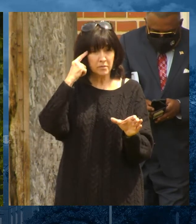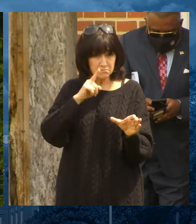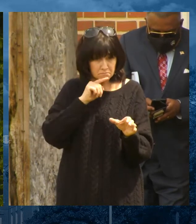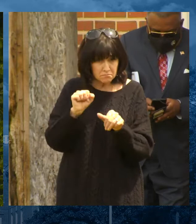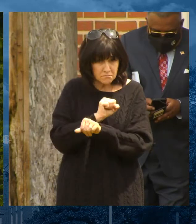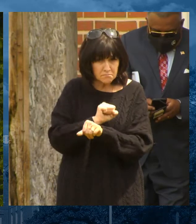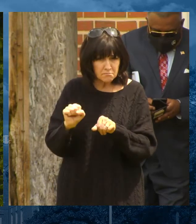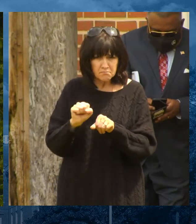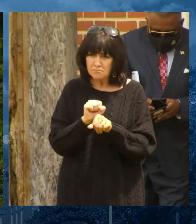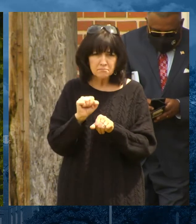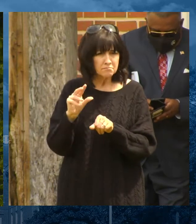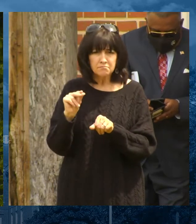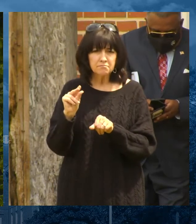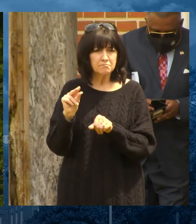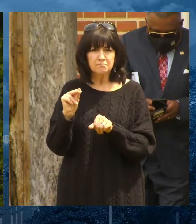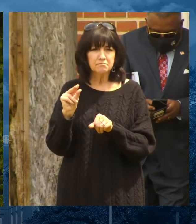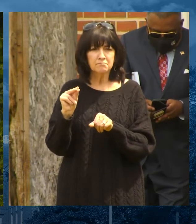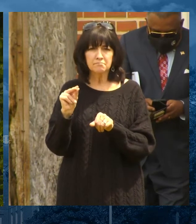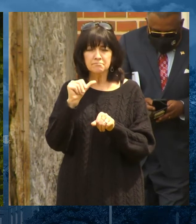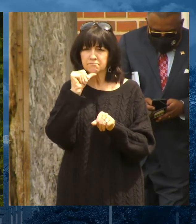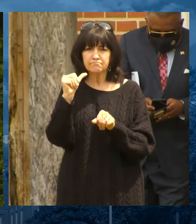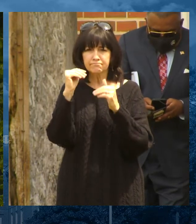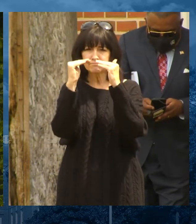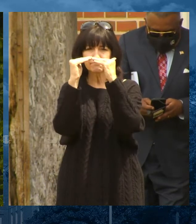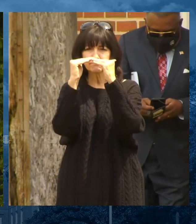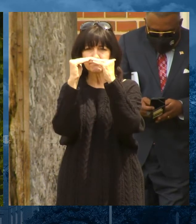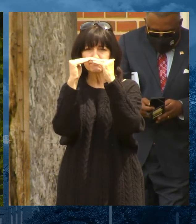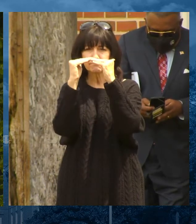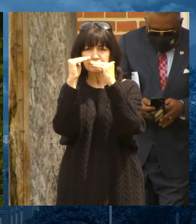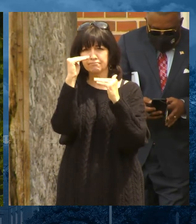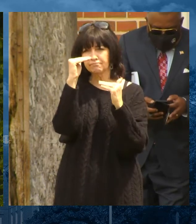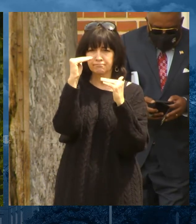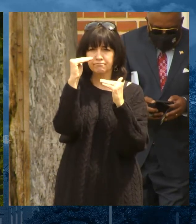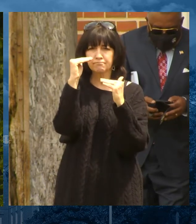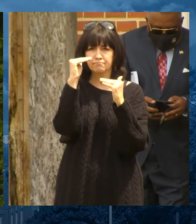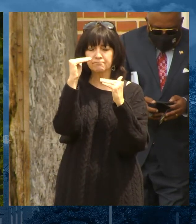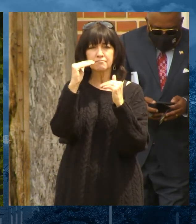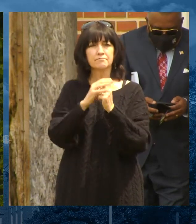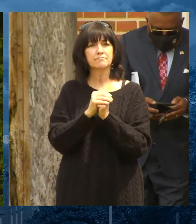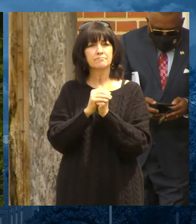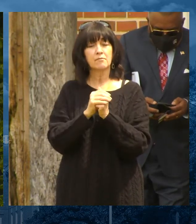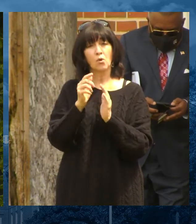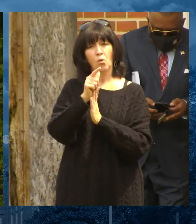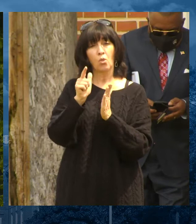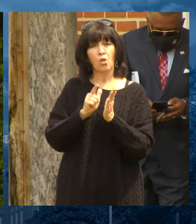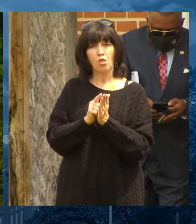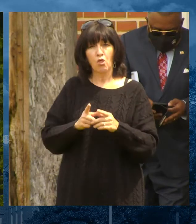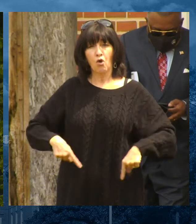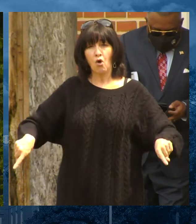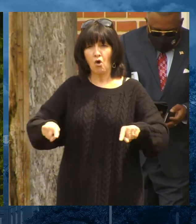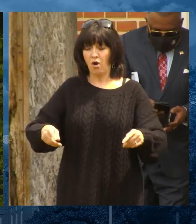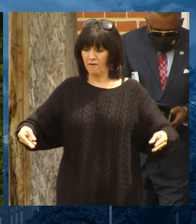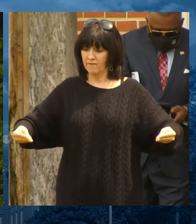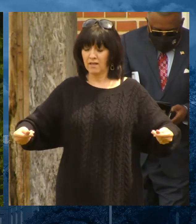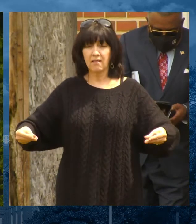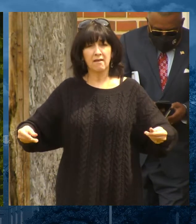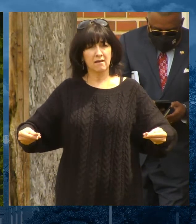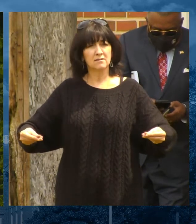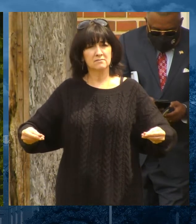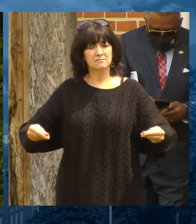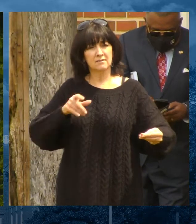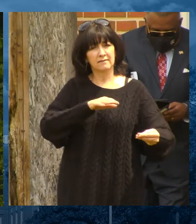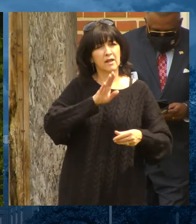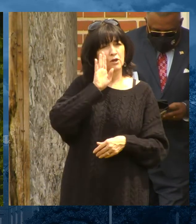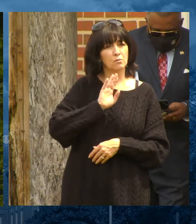those words. The law of the land until Brown versus Board of Education was decided by a case